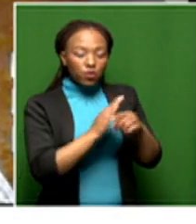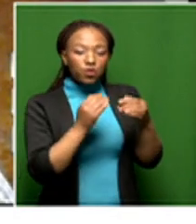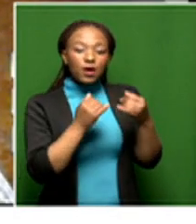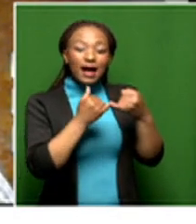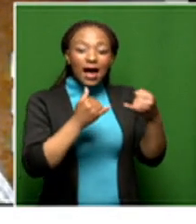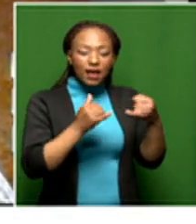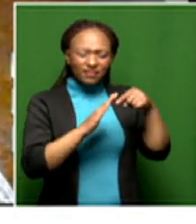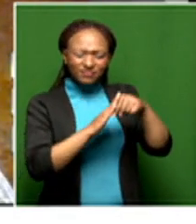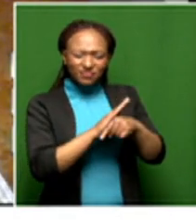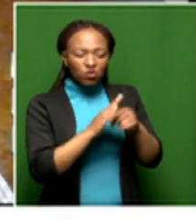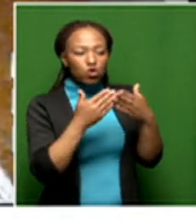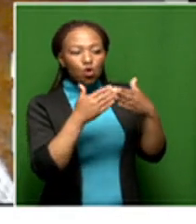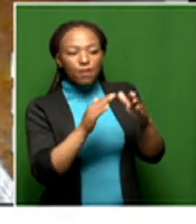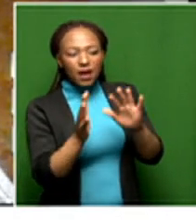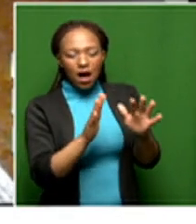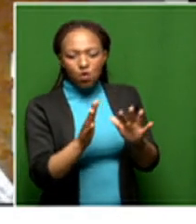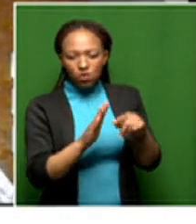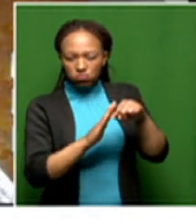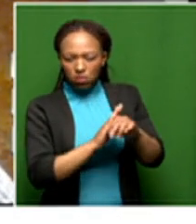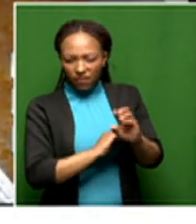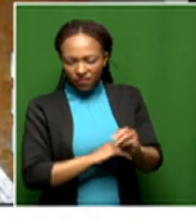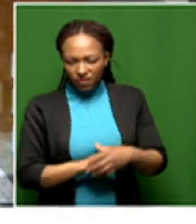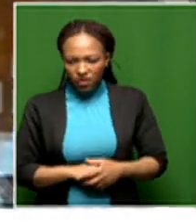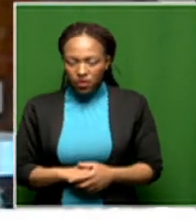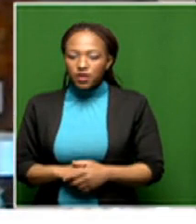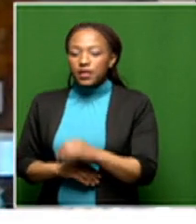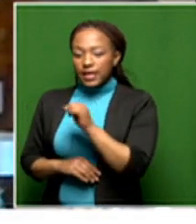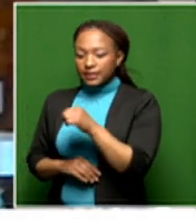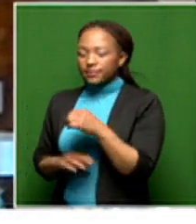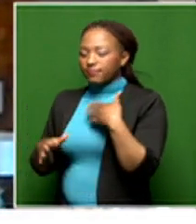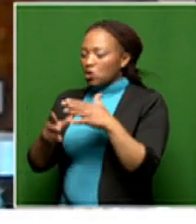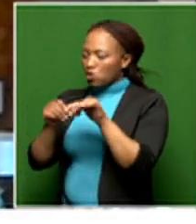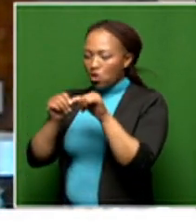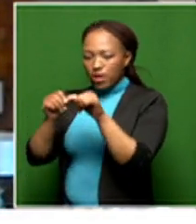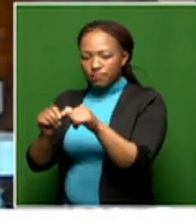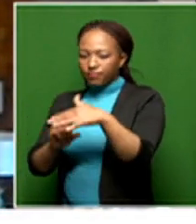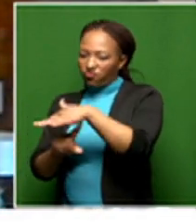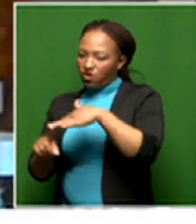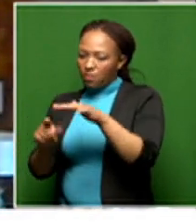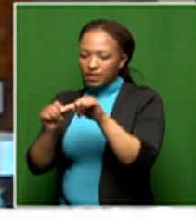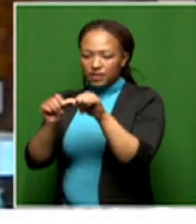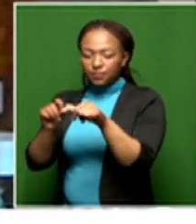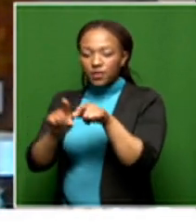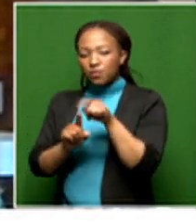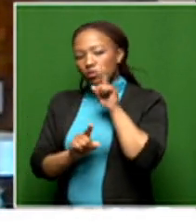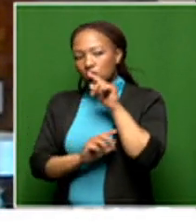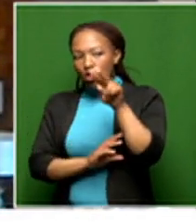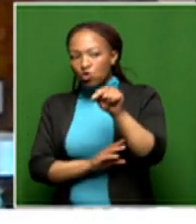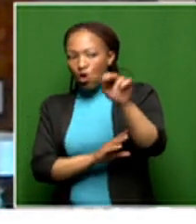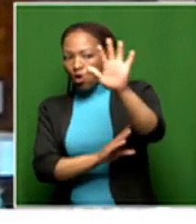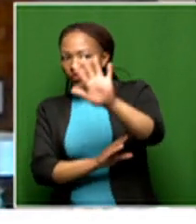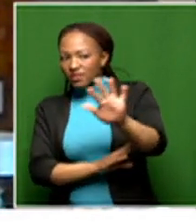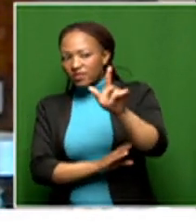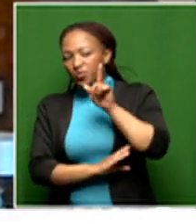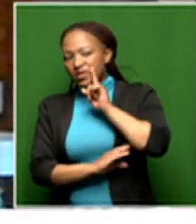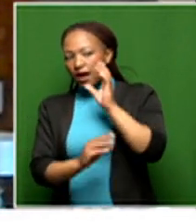internationally? Absolutely. It's an ongoing environment. Again, just looking up north and seeing some of the lessons there,